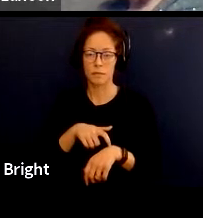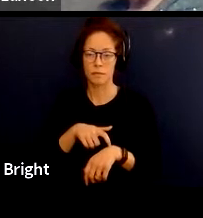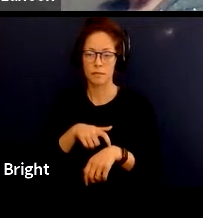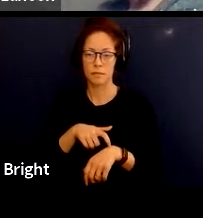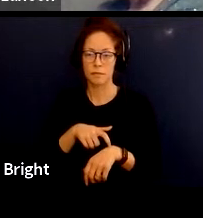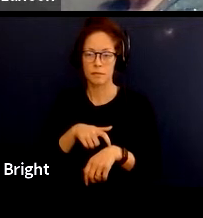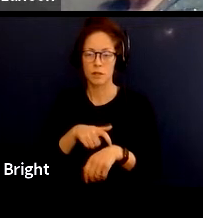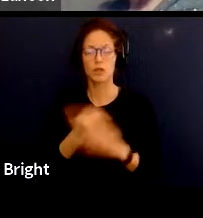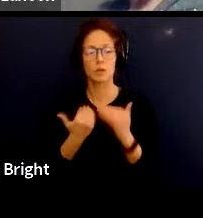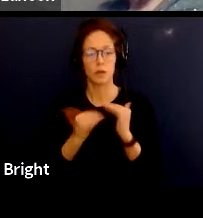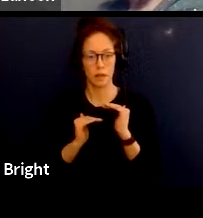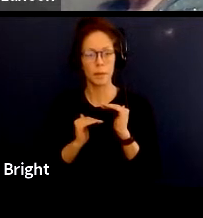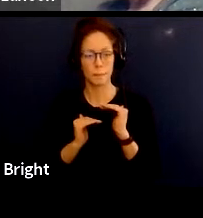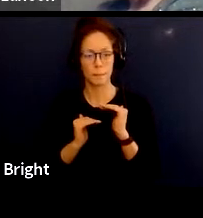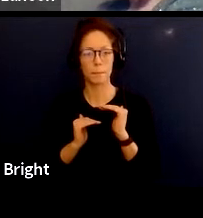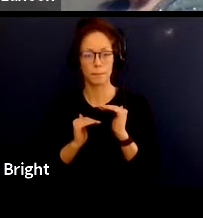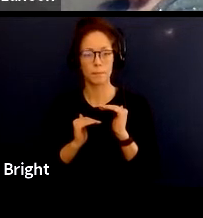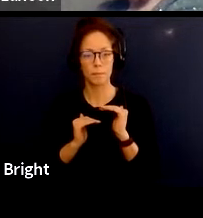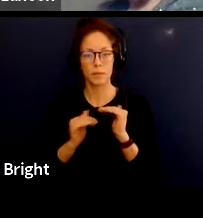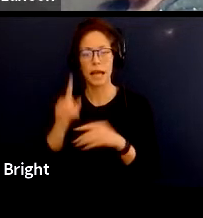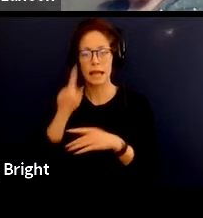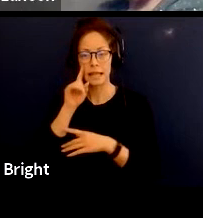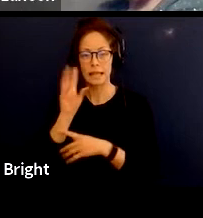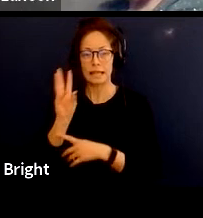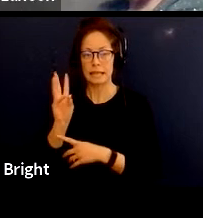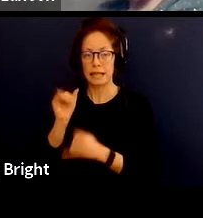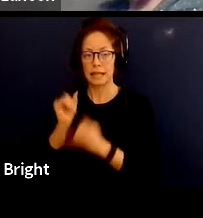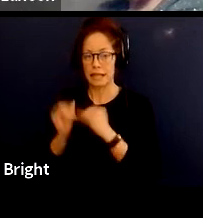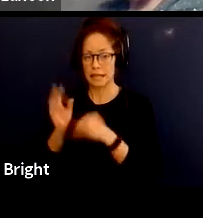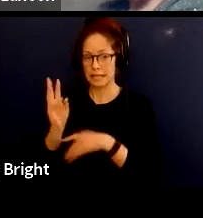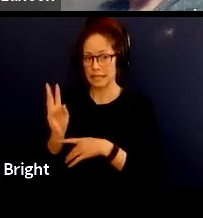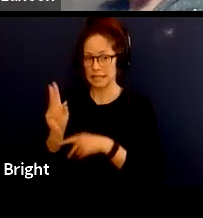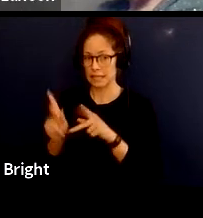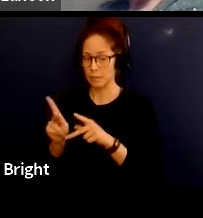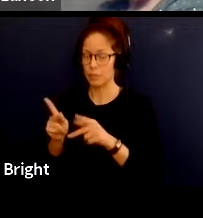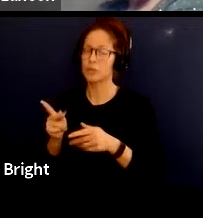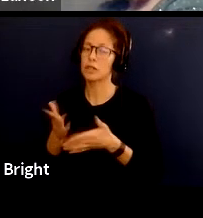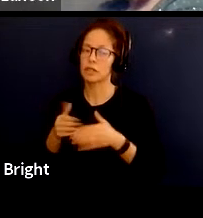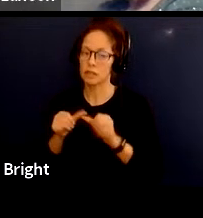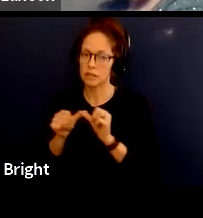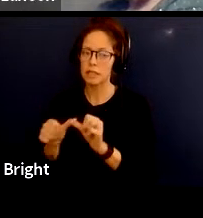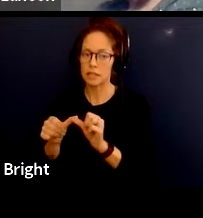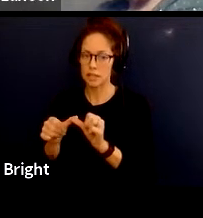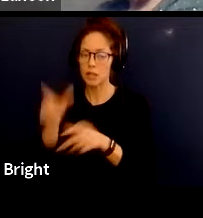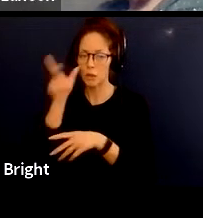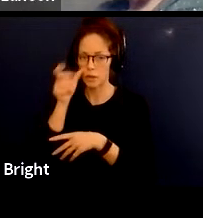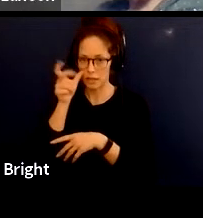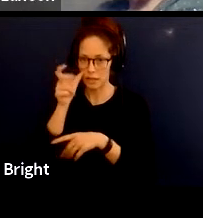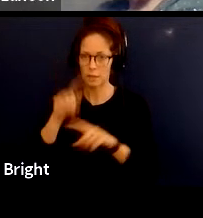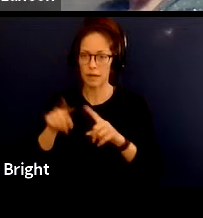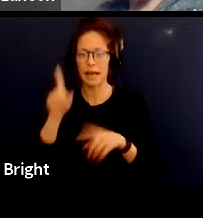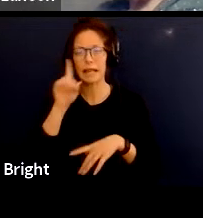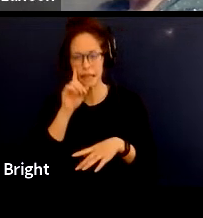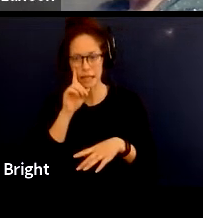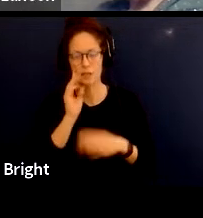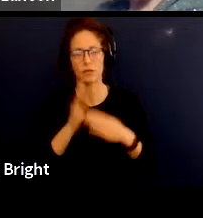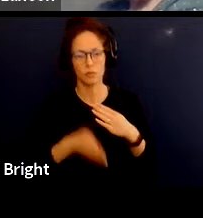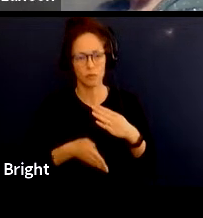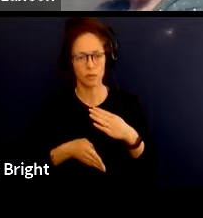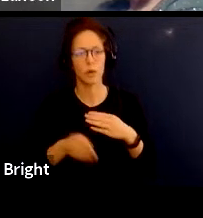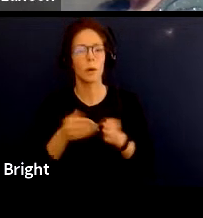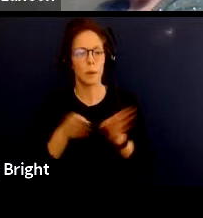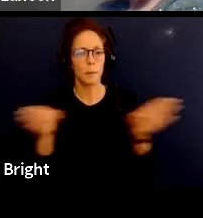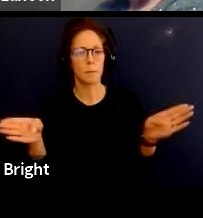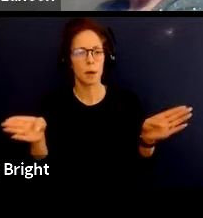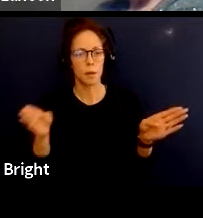to put a limit on it. So I think the 6 people with their hands up, we should listen, but I think we need to cut off public comment now. We want to hear your comments,